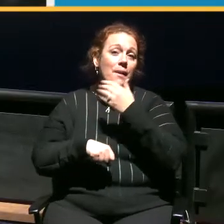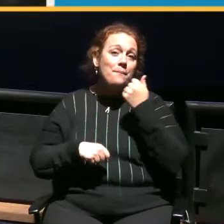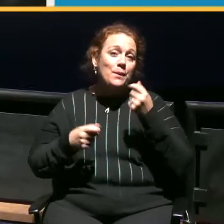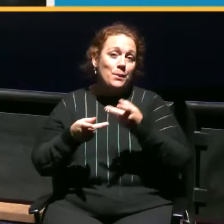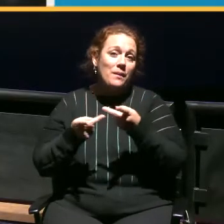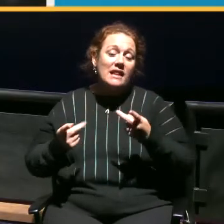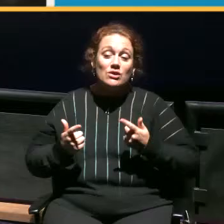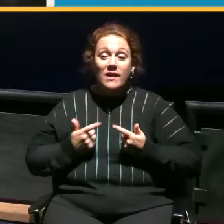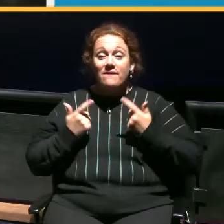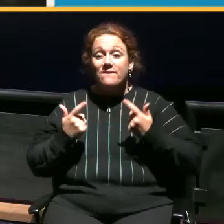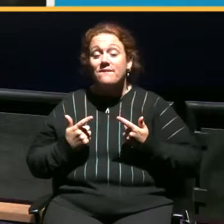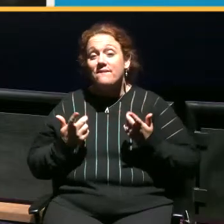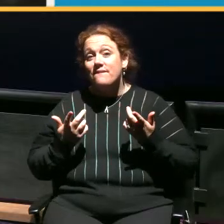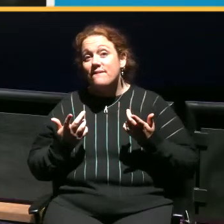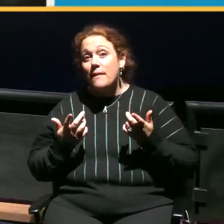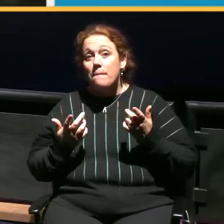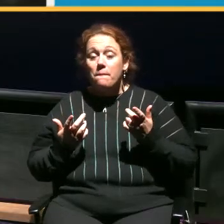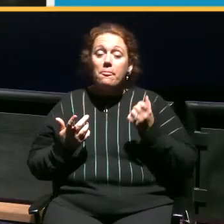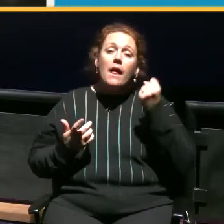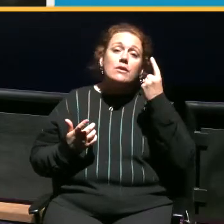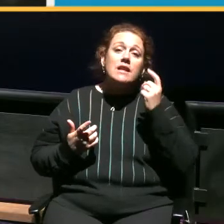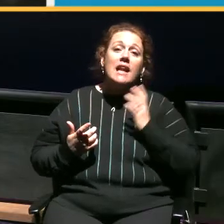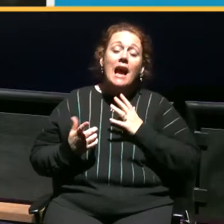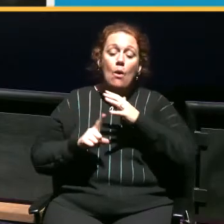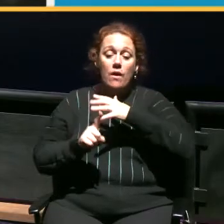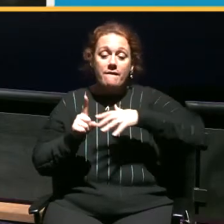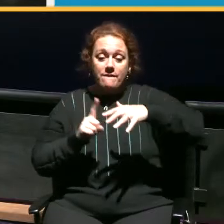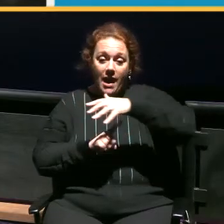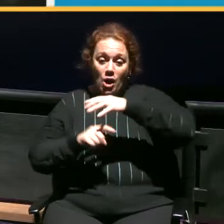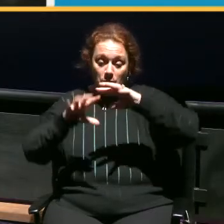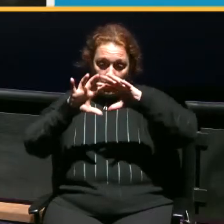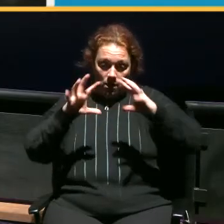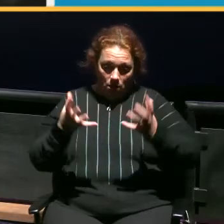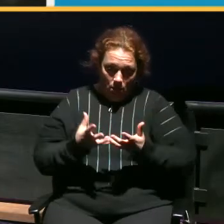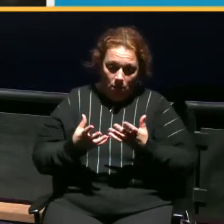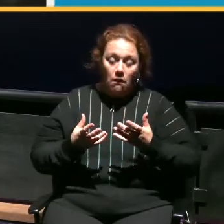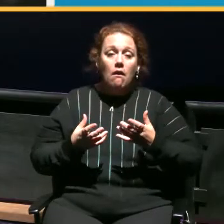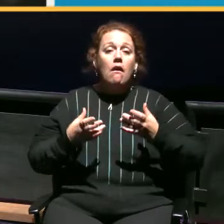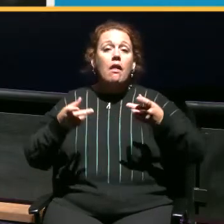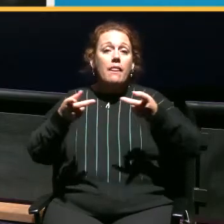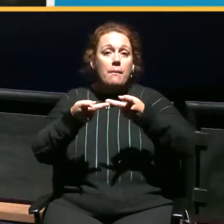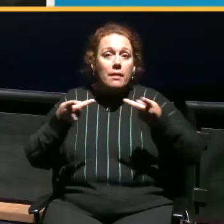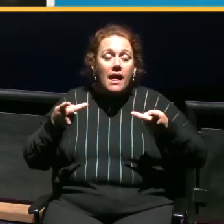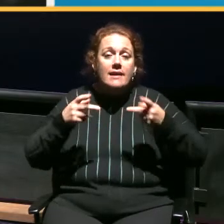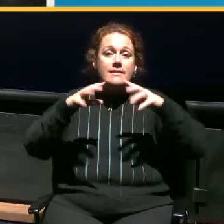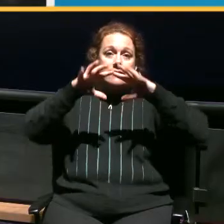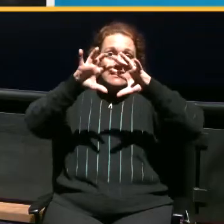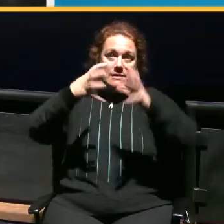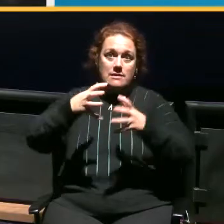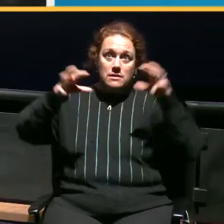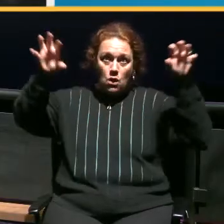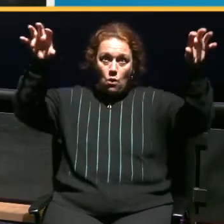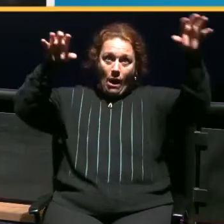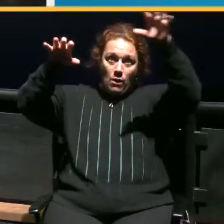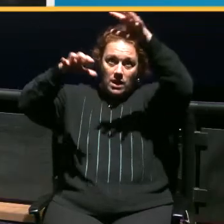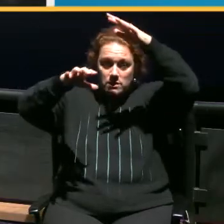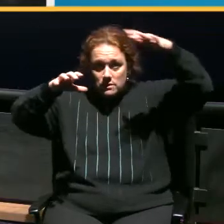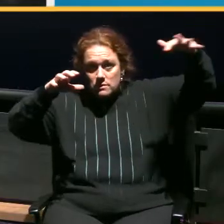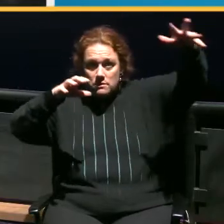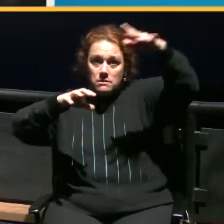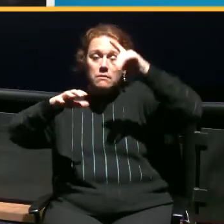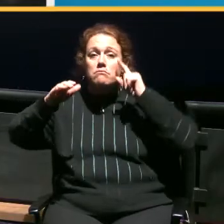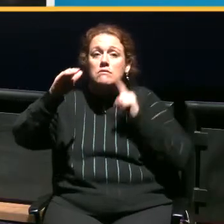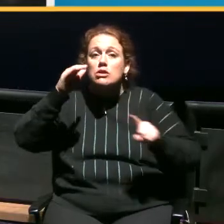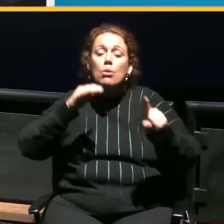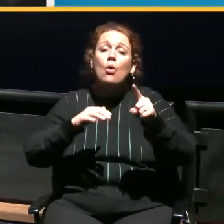understanding our environment, understanding the places around us, and exploring and gaining knowledge. And it's about the future